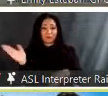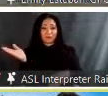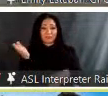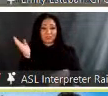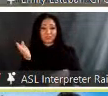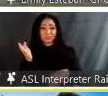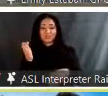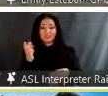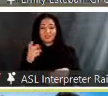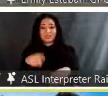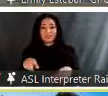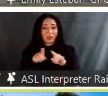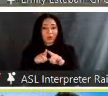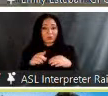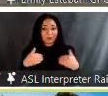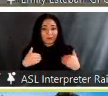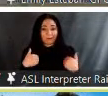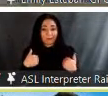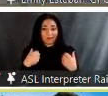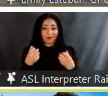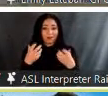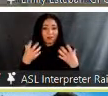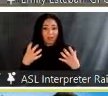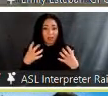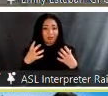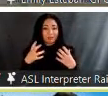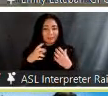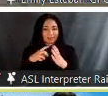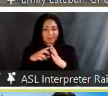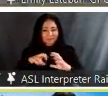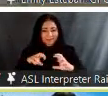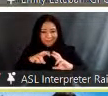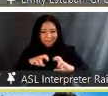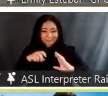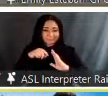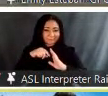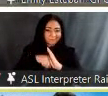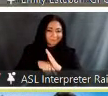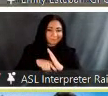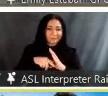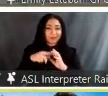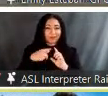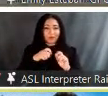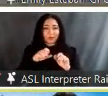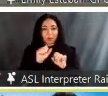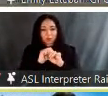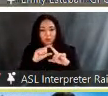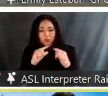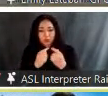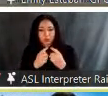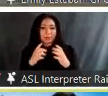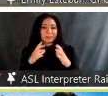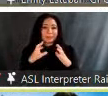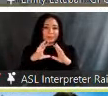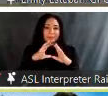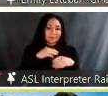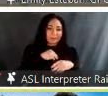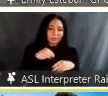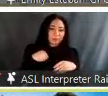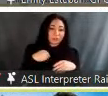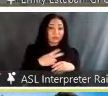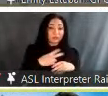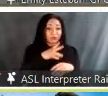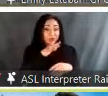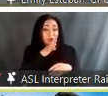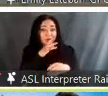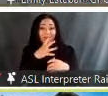We also had a lot of insight from work group members, both verbally and in the discourse chat